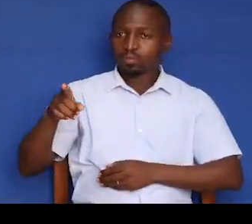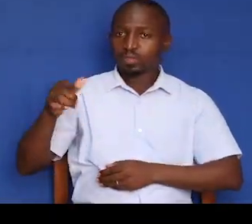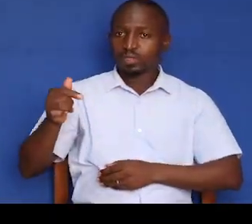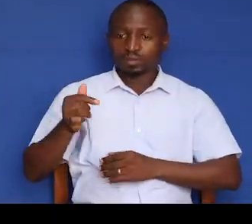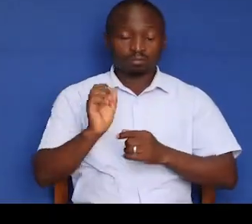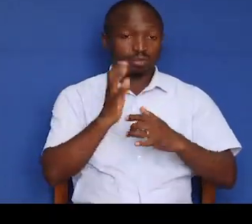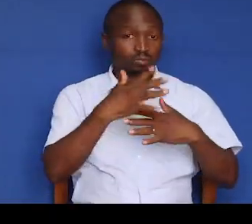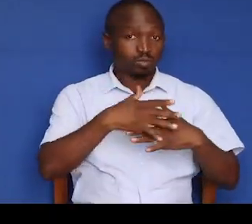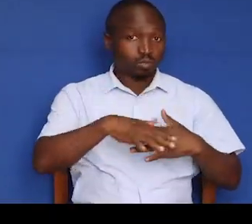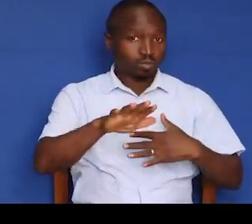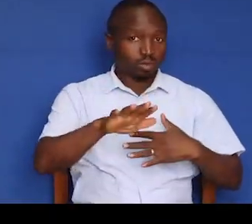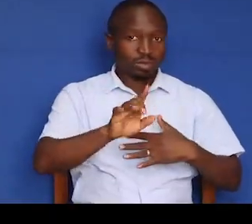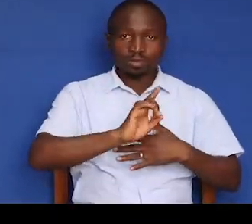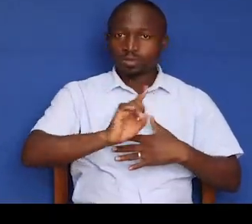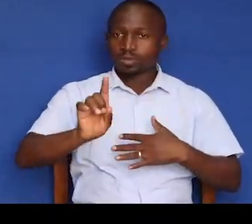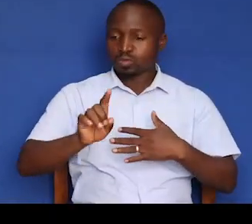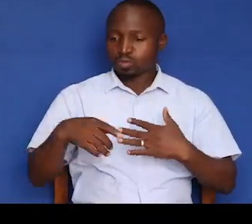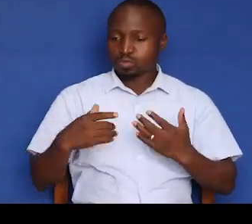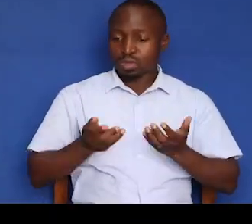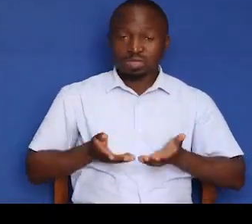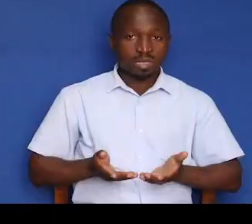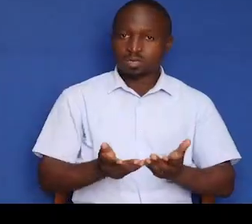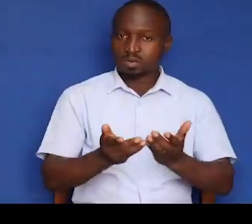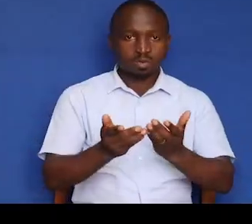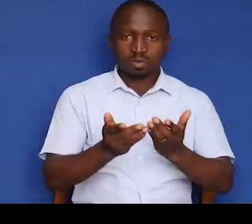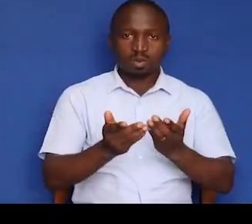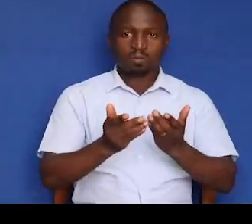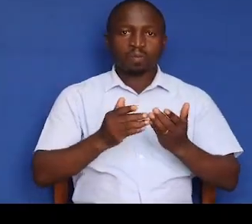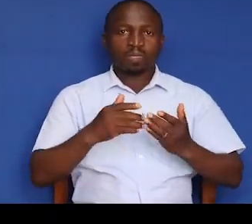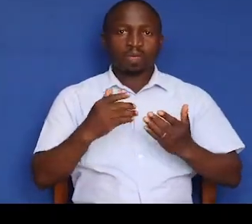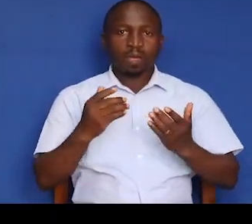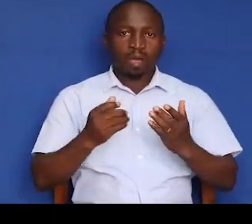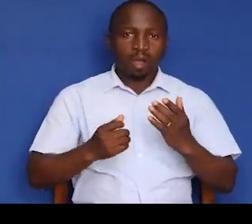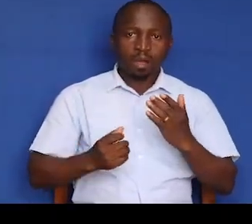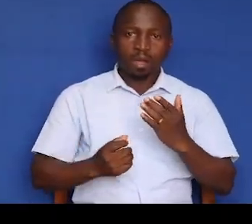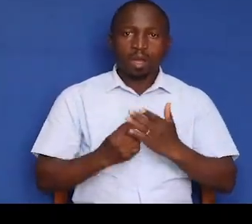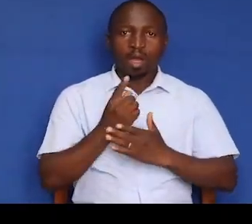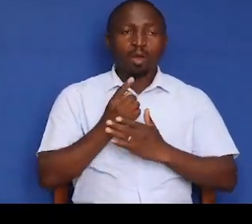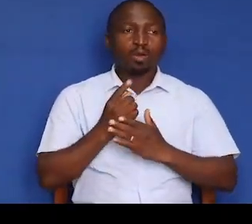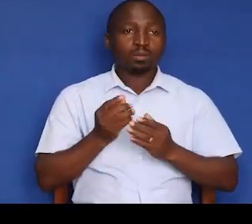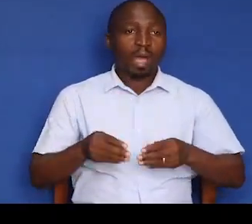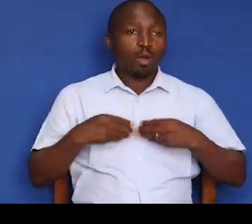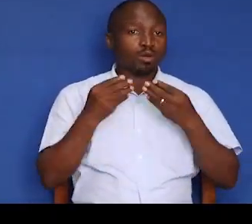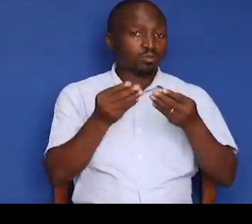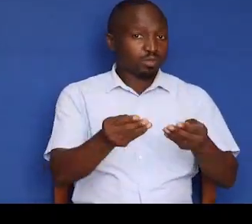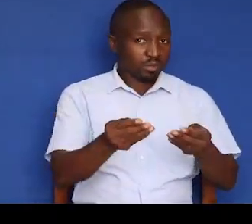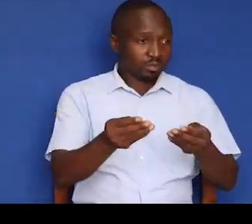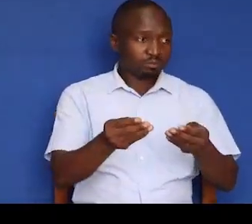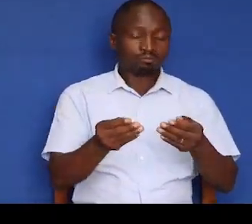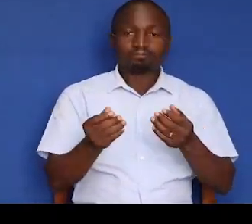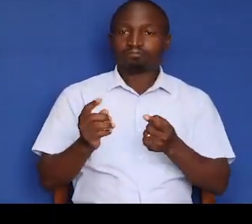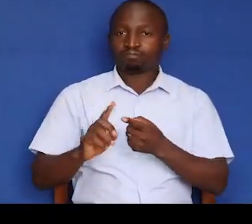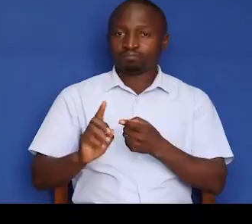sold. Not output produced and sold. So at 0